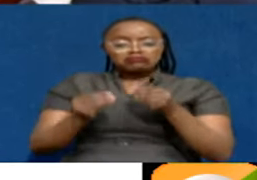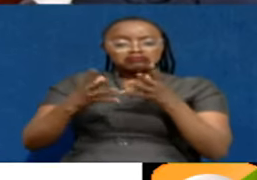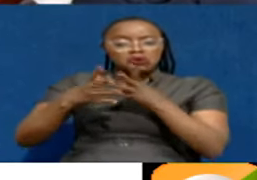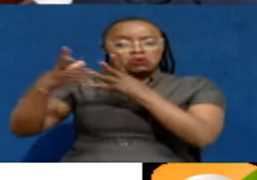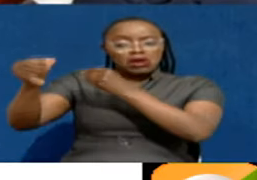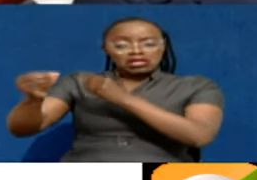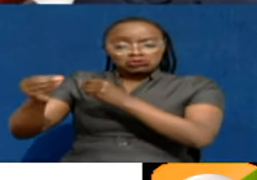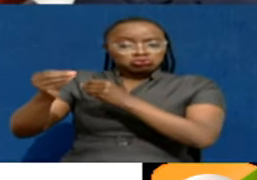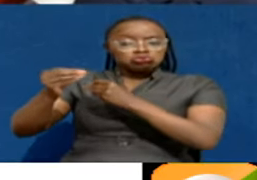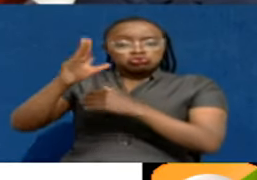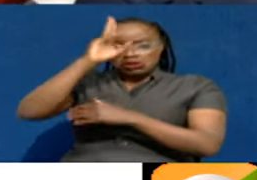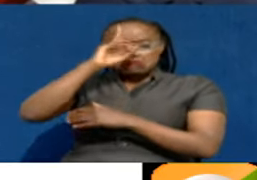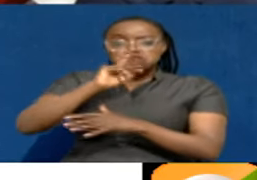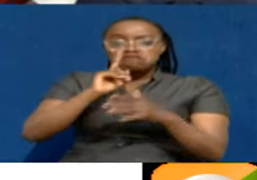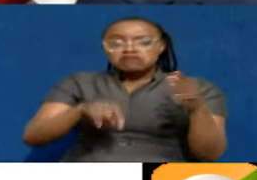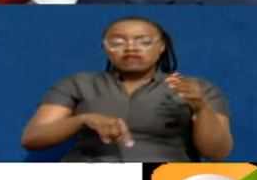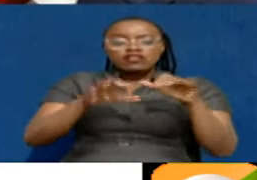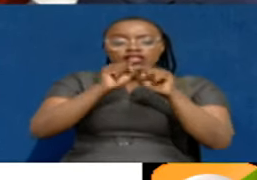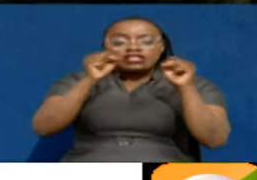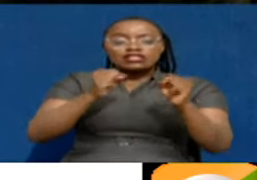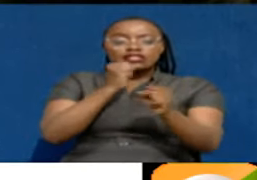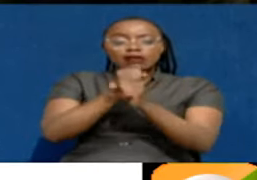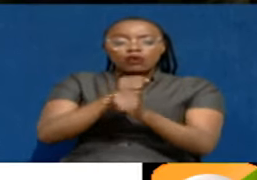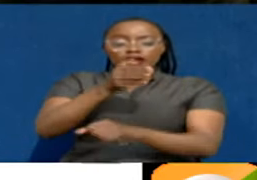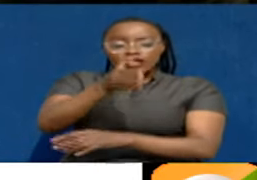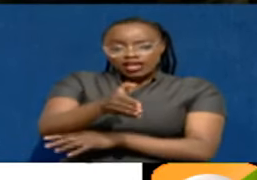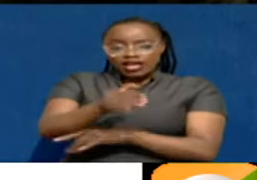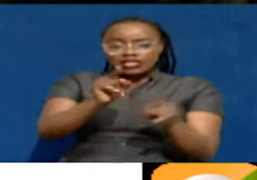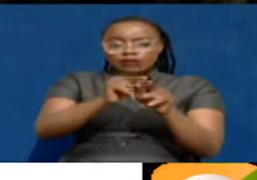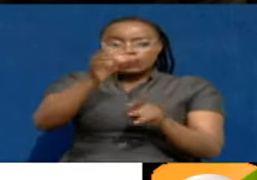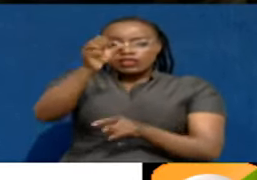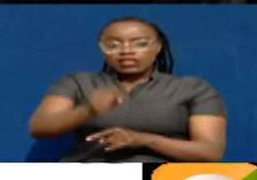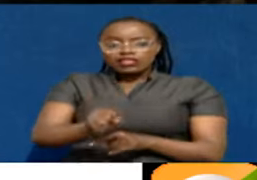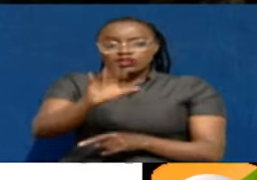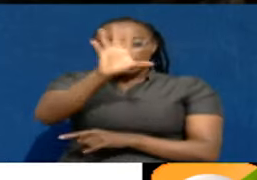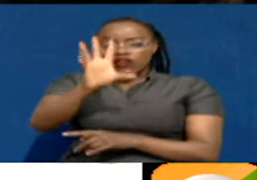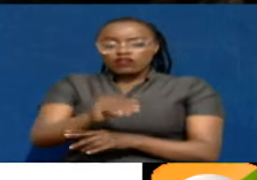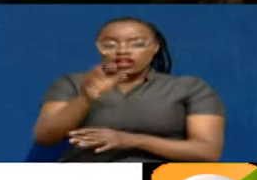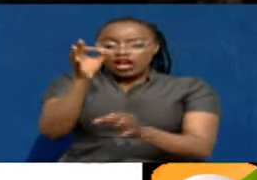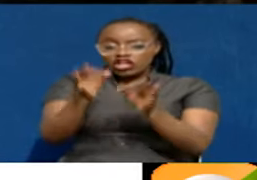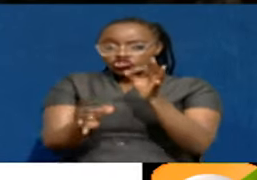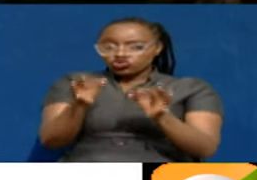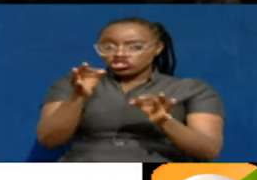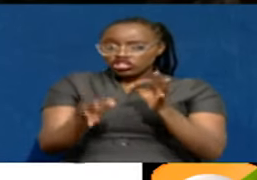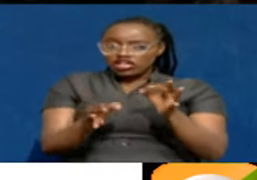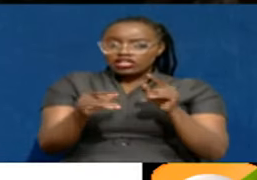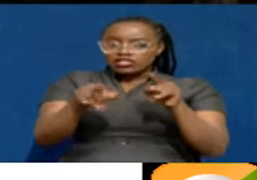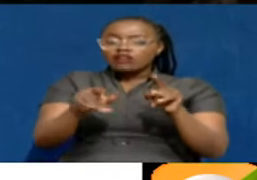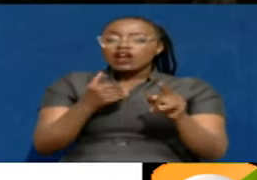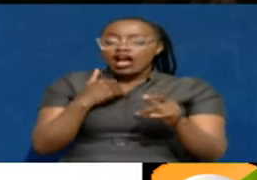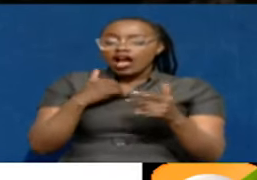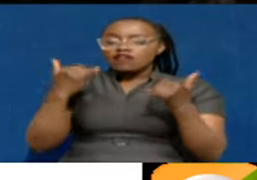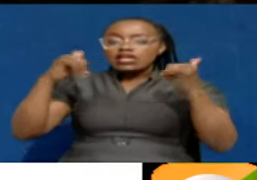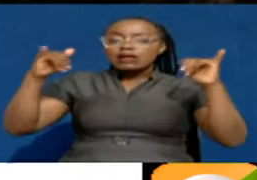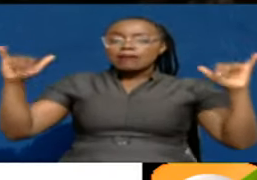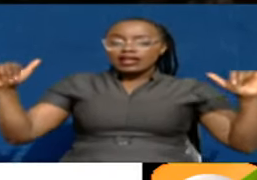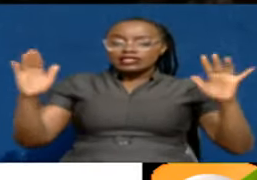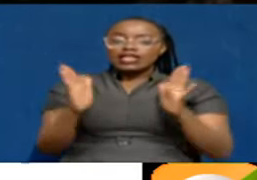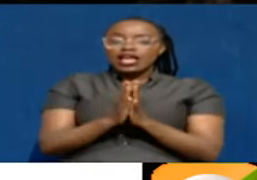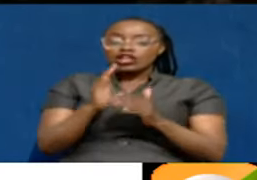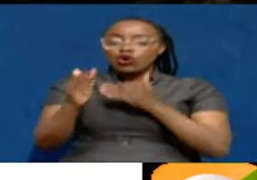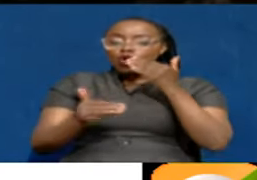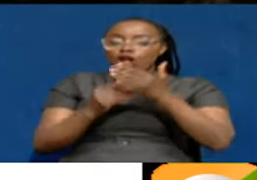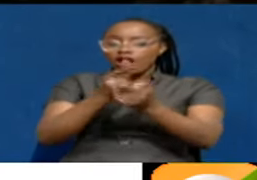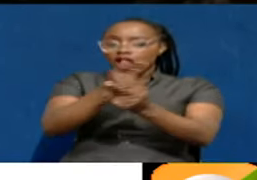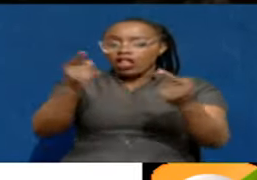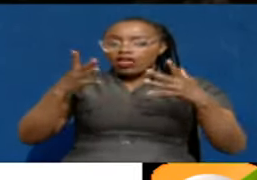and said, this is how the system works here. The South African judiciary is independent and